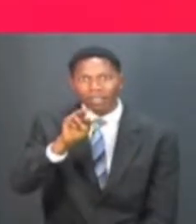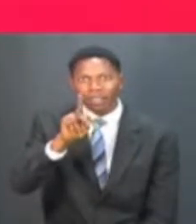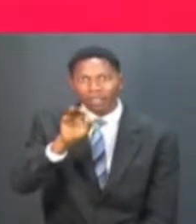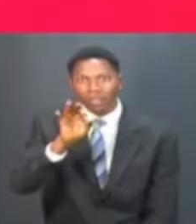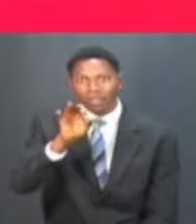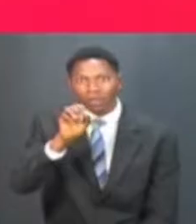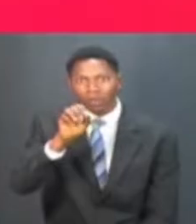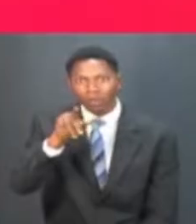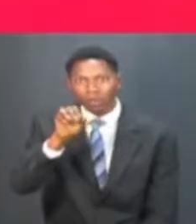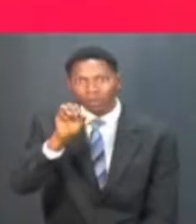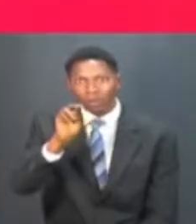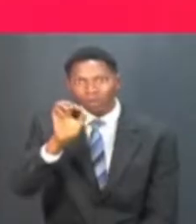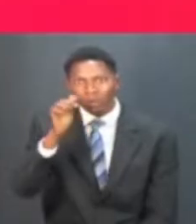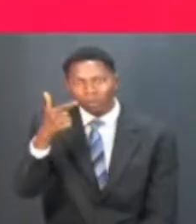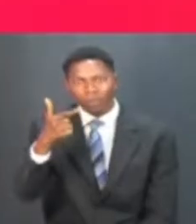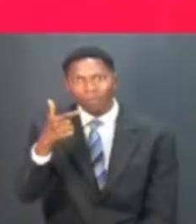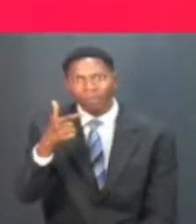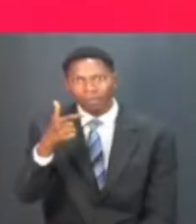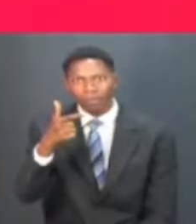Basic.